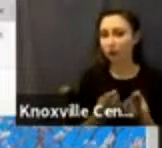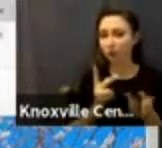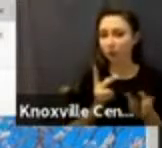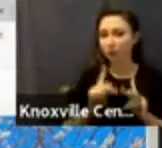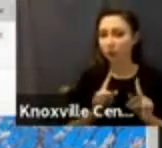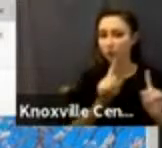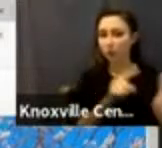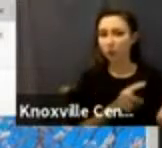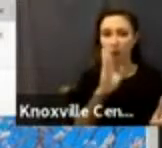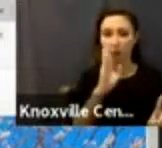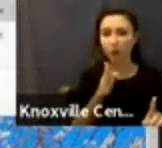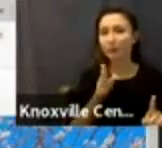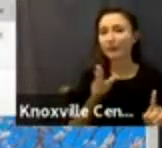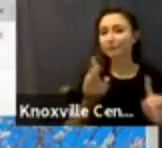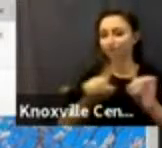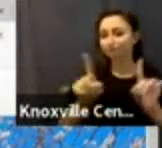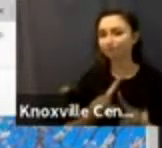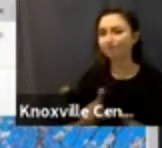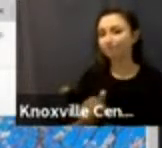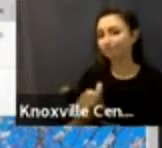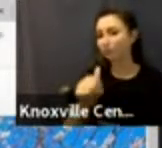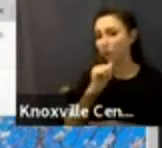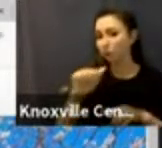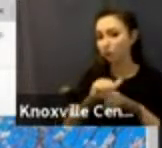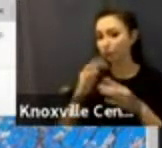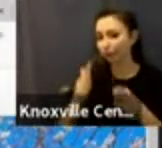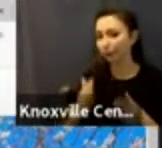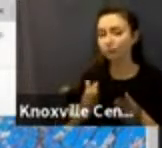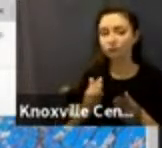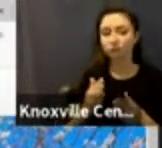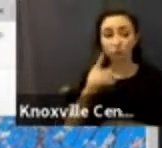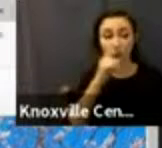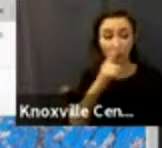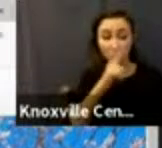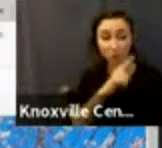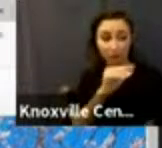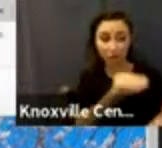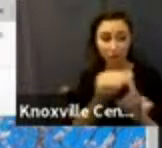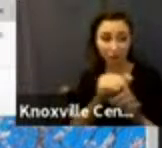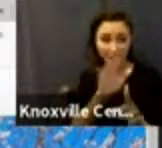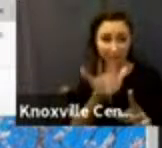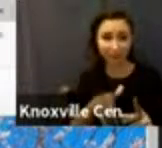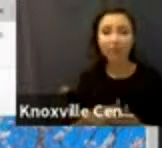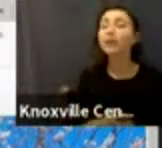it's going to be private providers. Would you just mind reinforcing that, please? Sure, no problem. Yeah, so